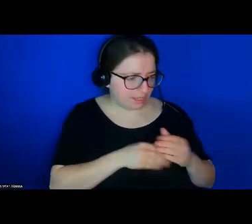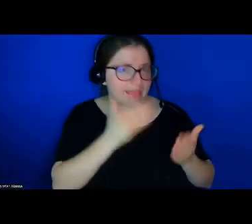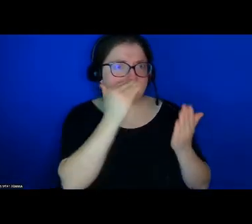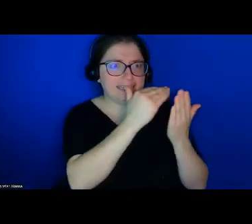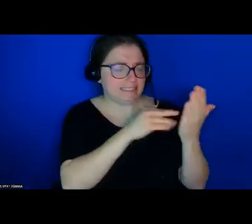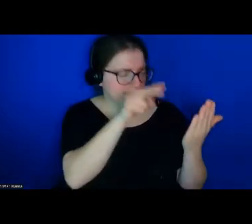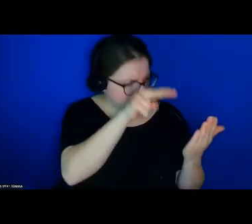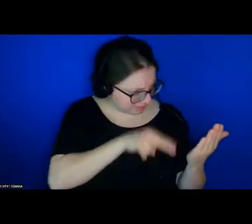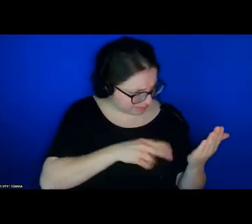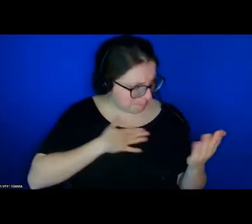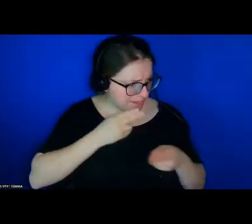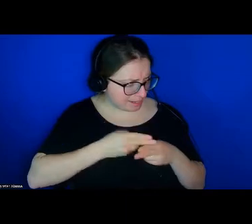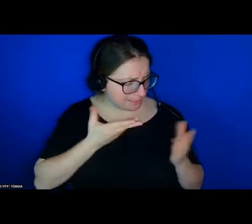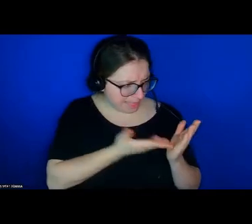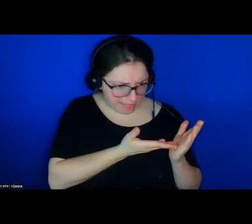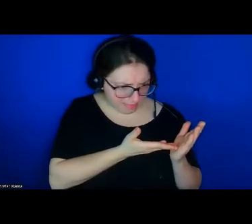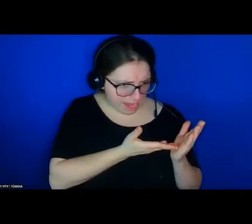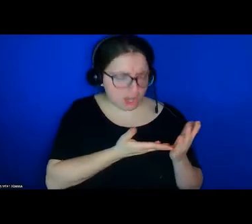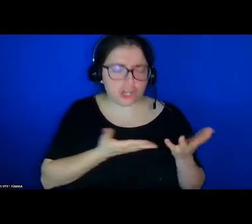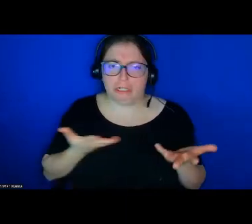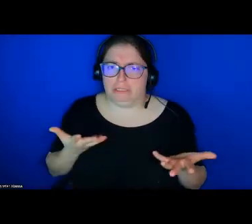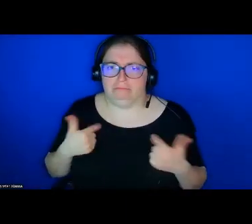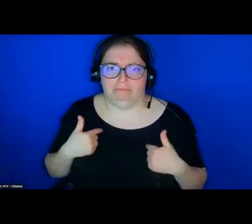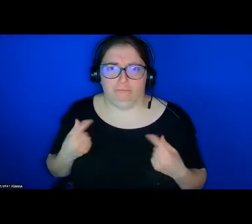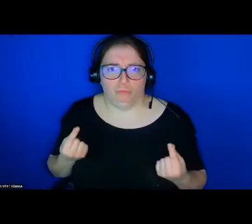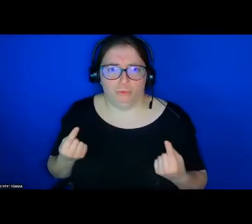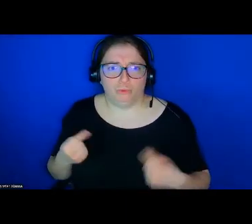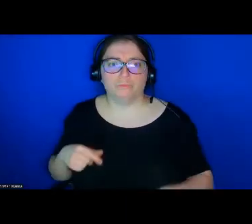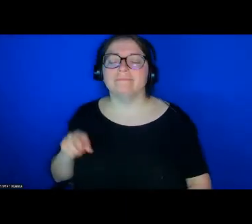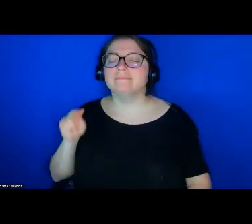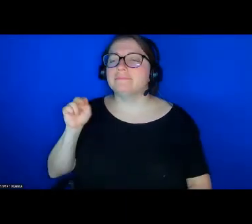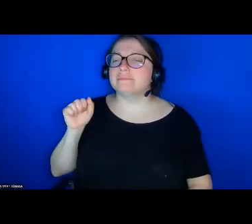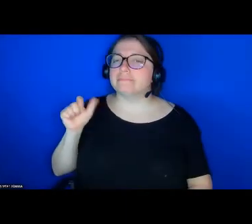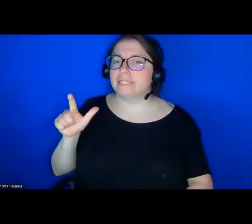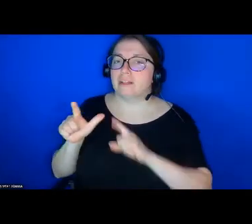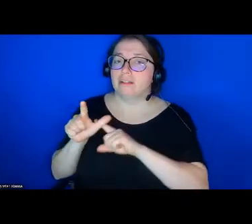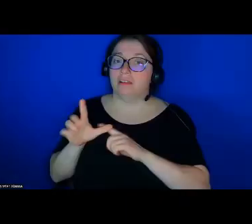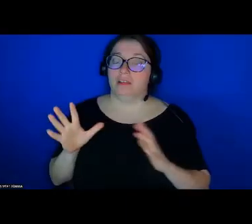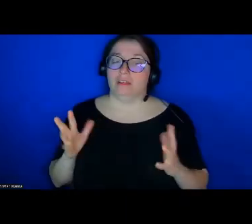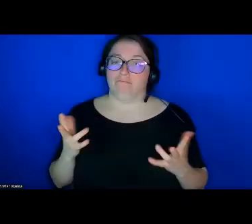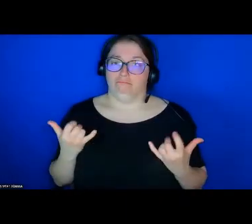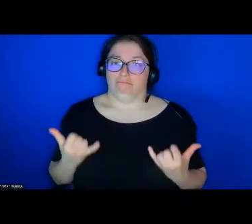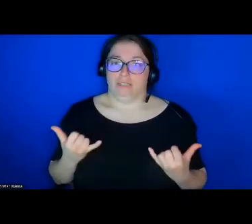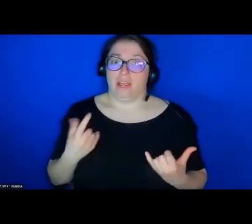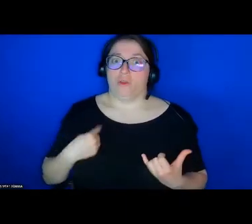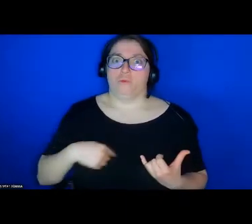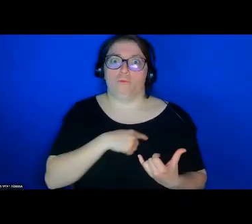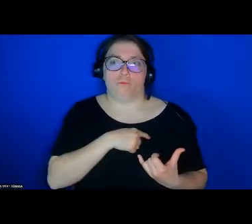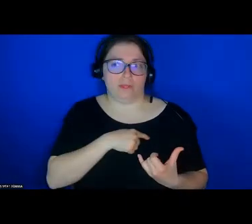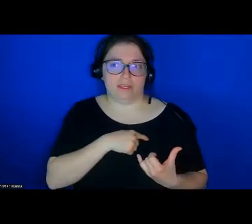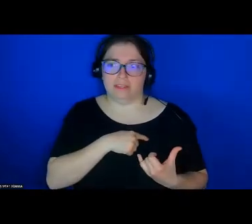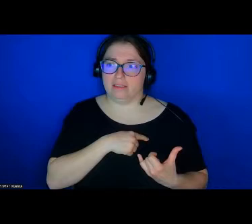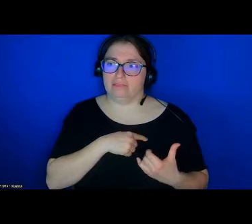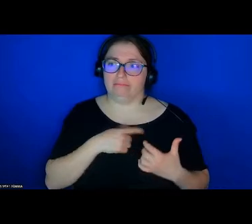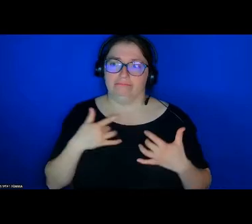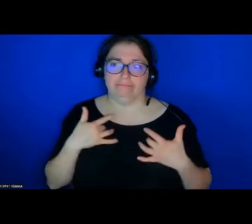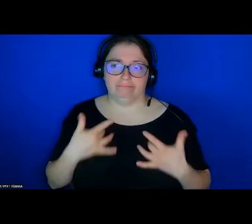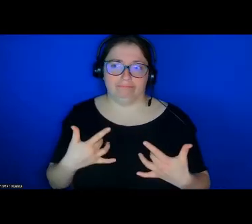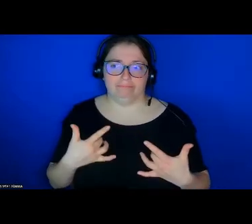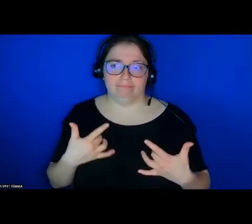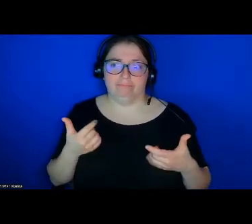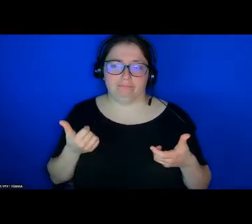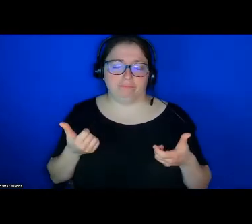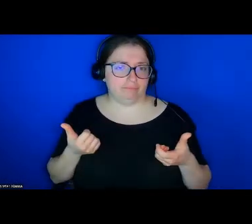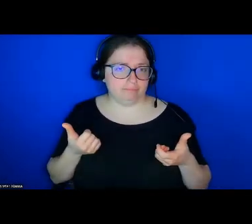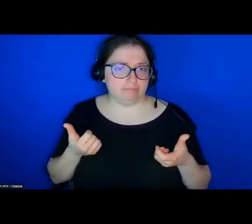so I I am just reading the law you know we work on on state voting policy this is our first like